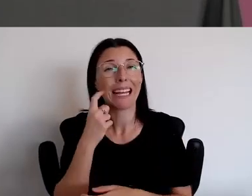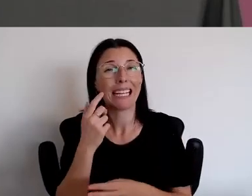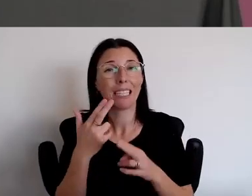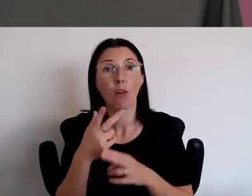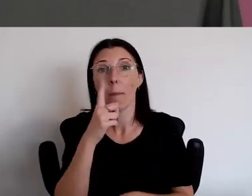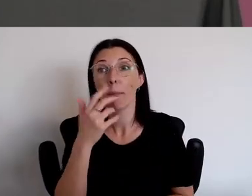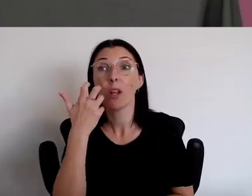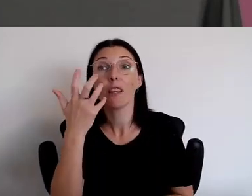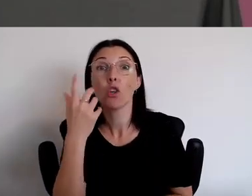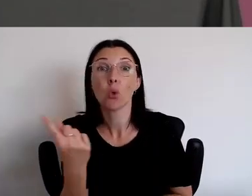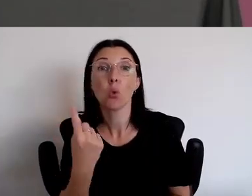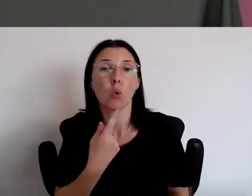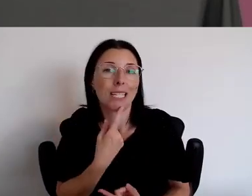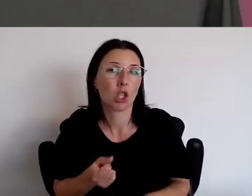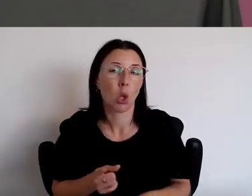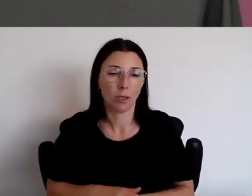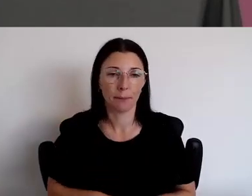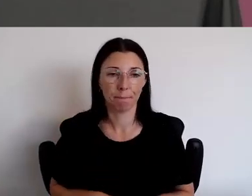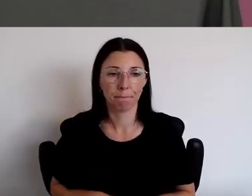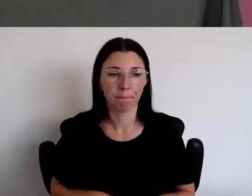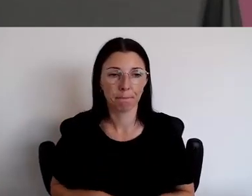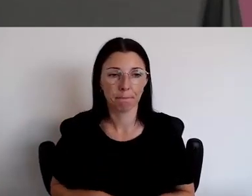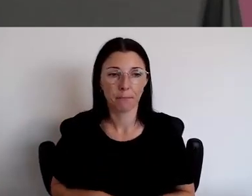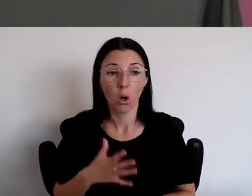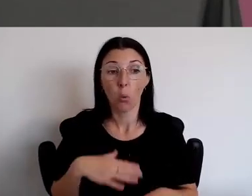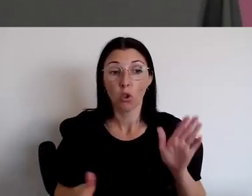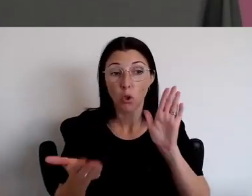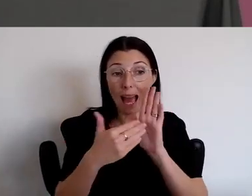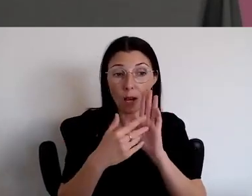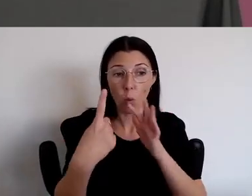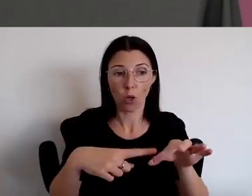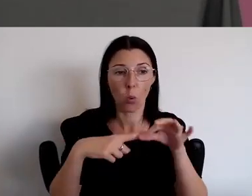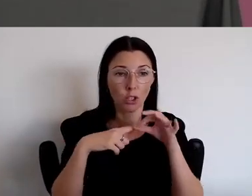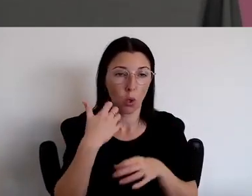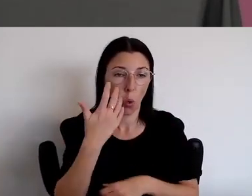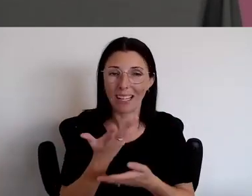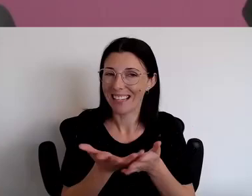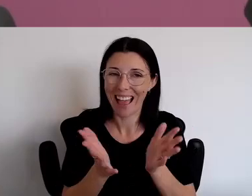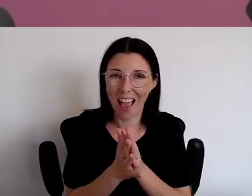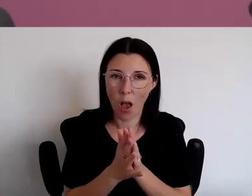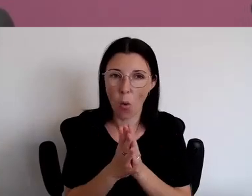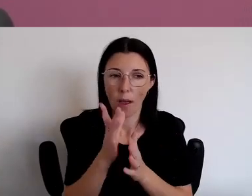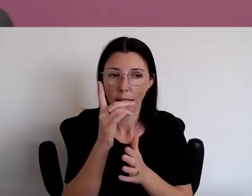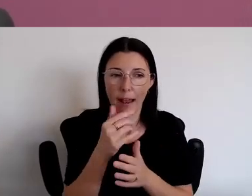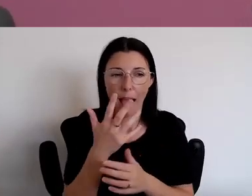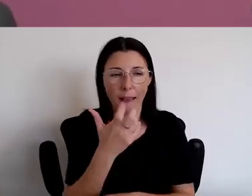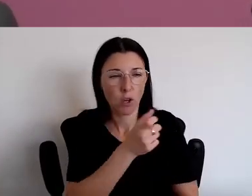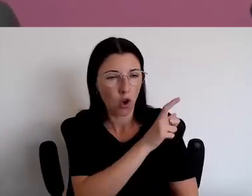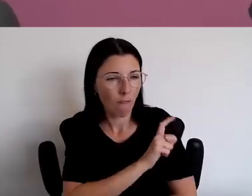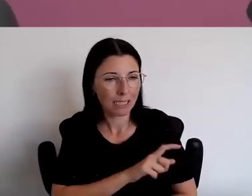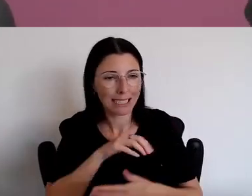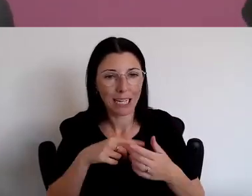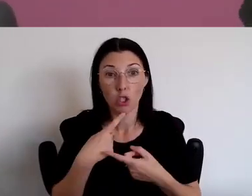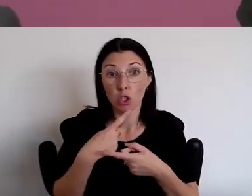Perhaps if I could add, one of the questions I often get asked is how can you have confidence in a disclosure regime when